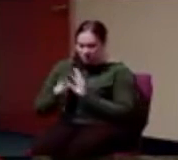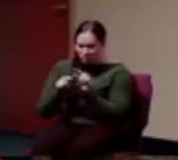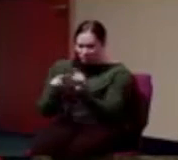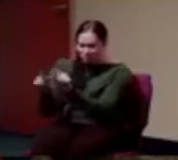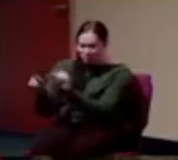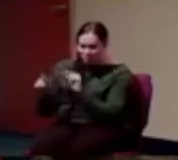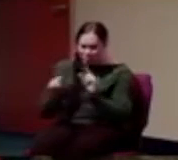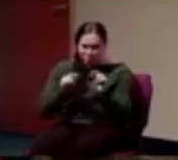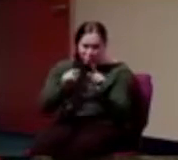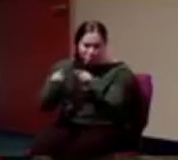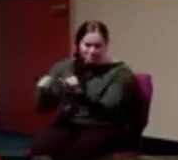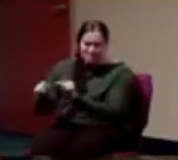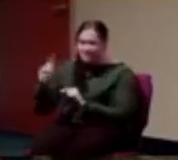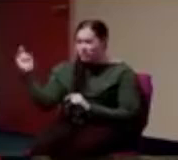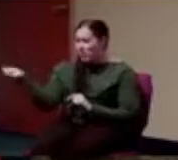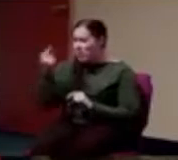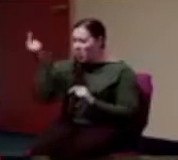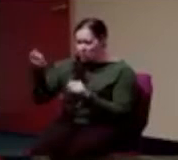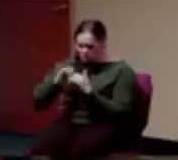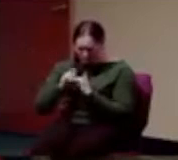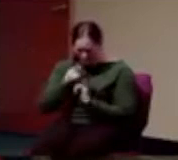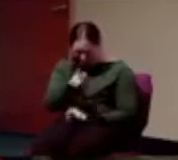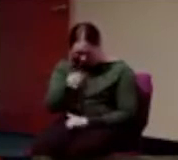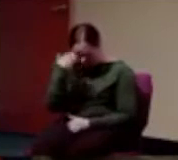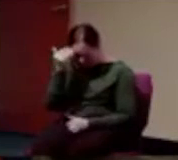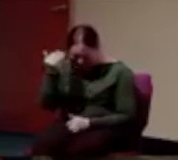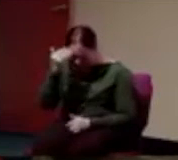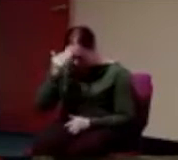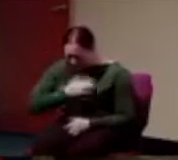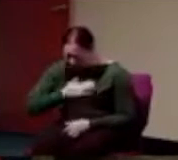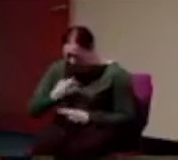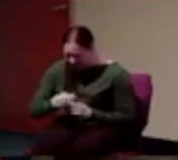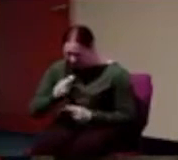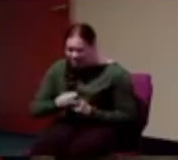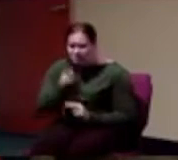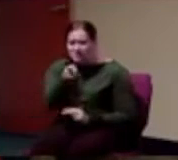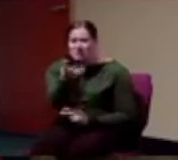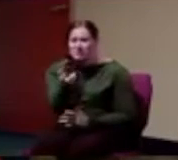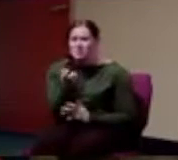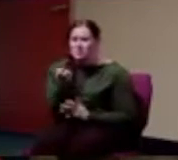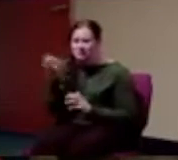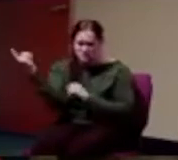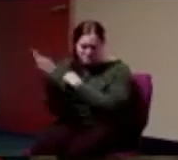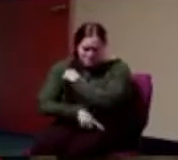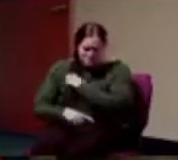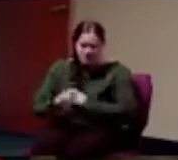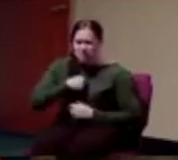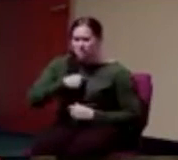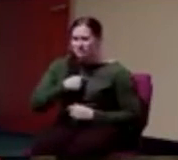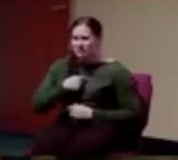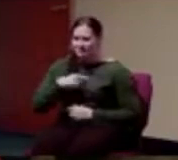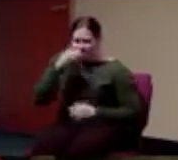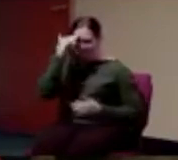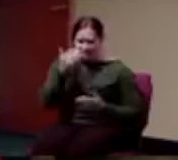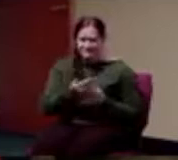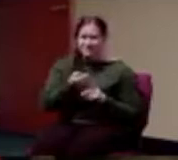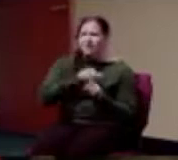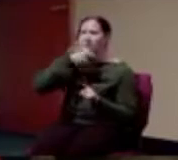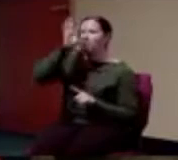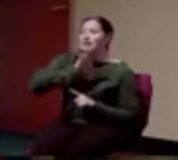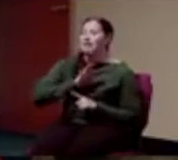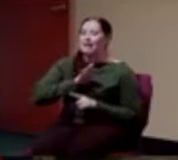I am. The only way he can know my name is because he wants to call me out. He has to punish me. Right? If this is the Son of God, that's what I